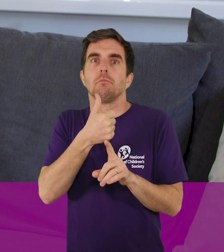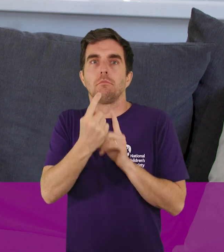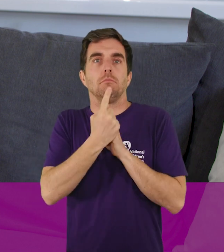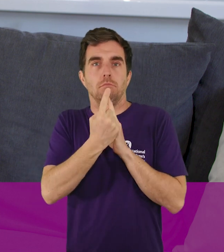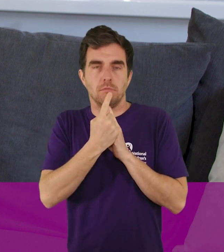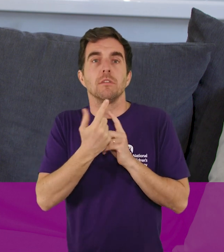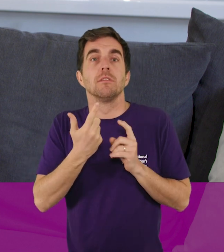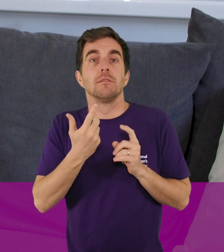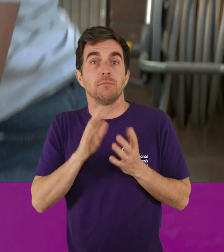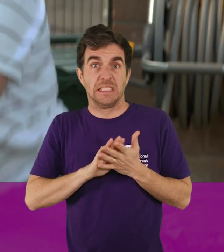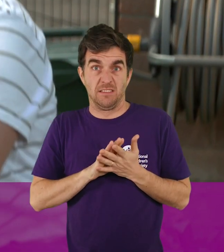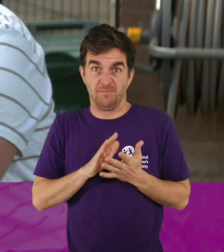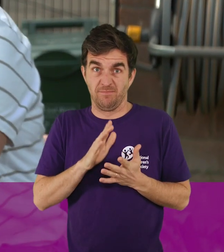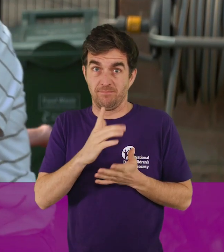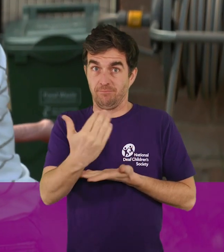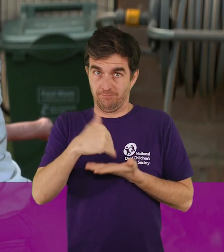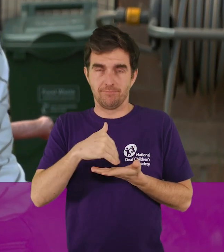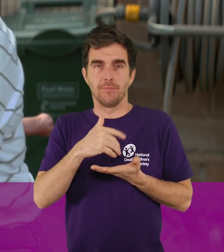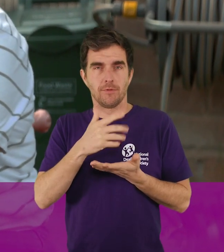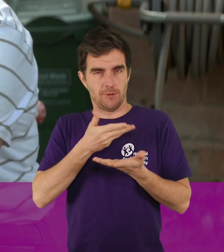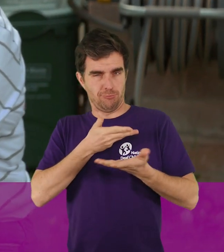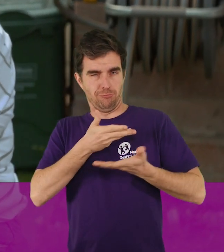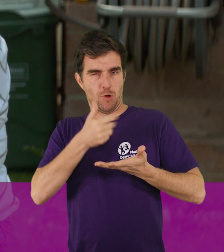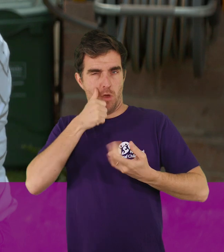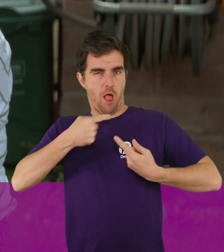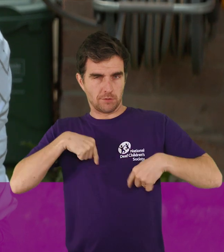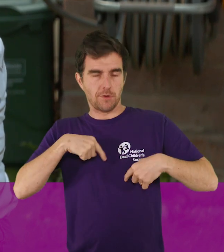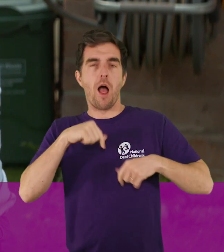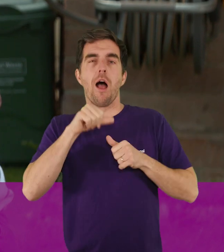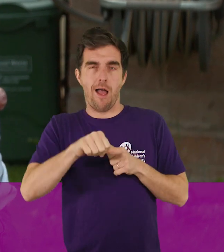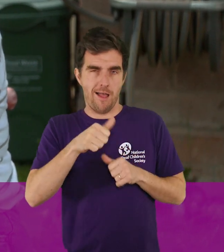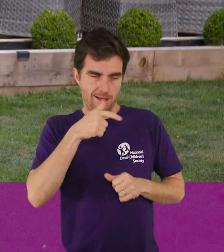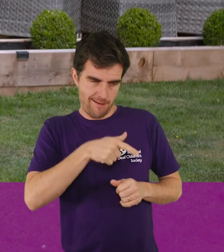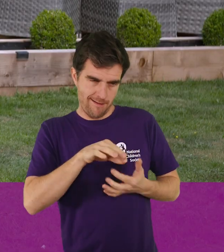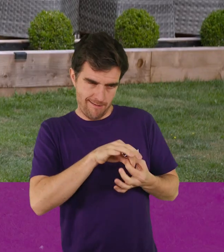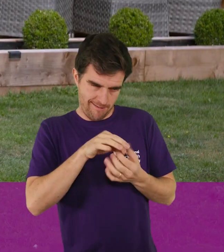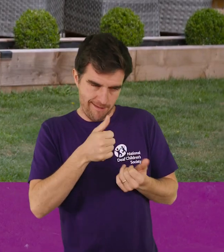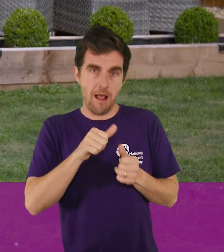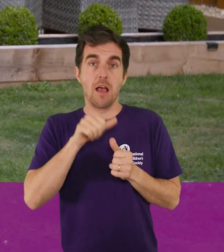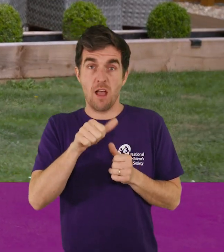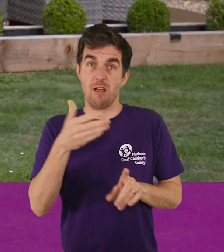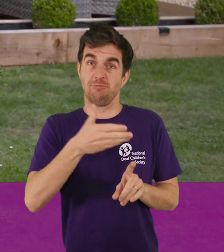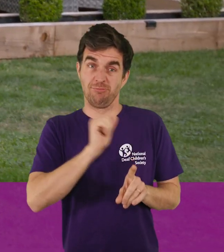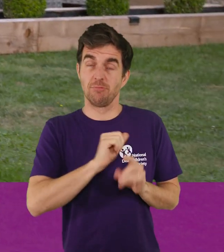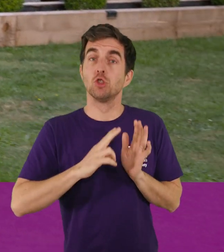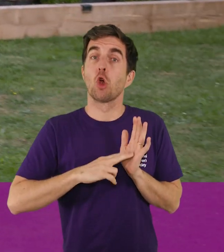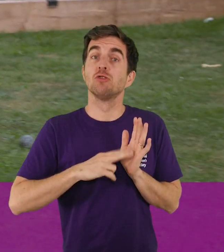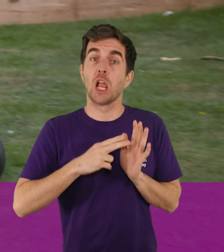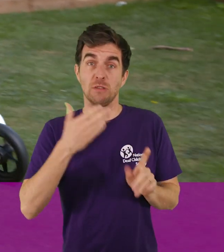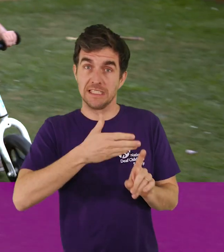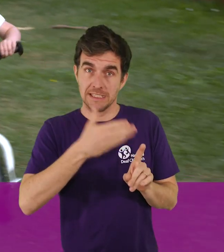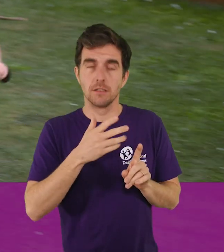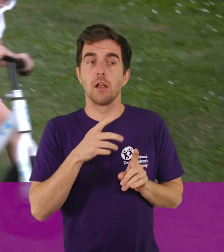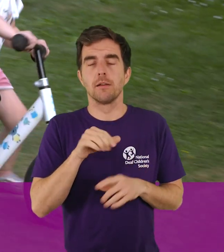onto almost immediately. Bethany's teacher of the deaf firstly came here to get to know us and Bethany, and then